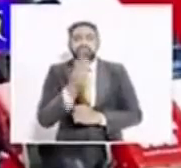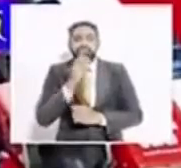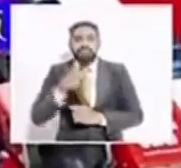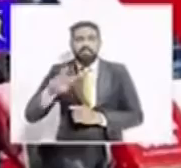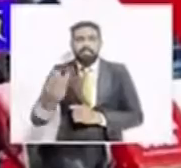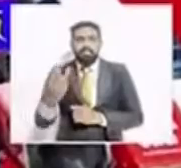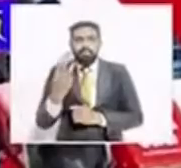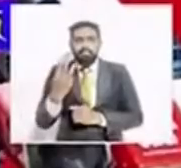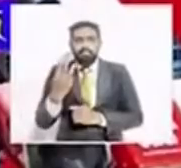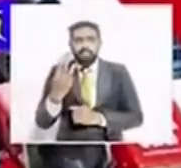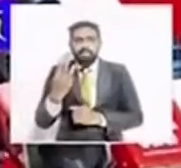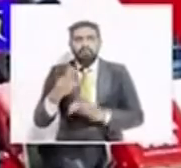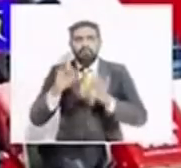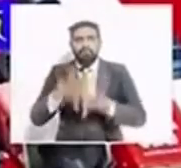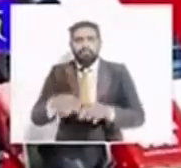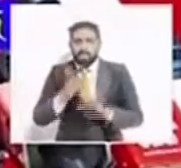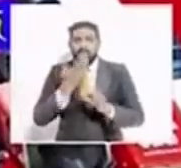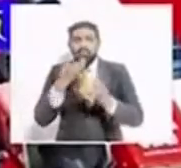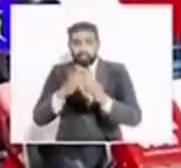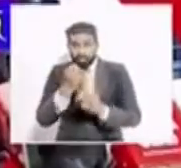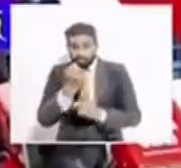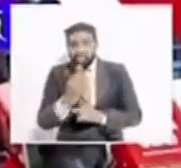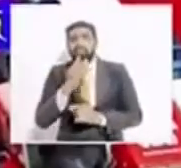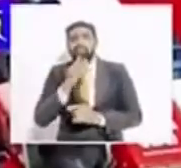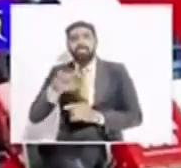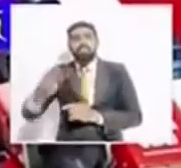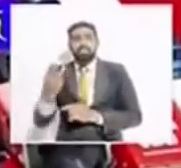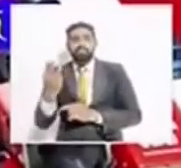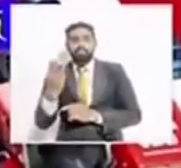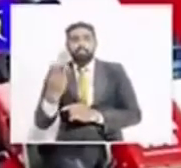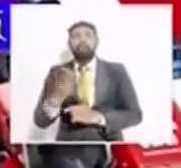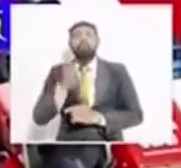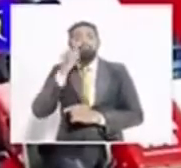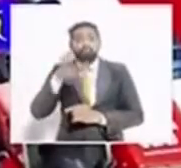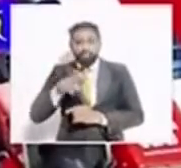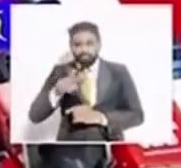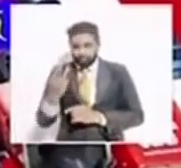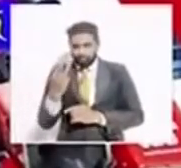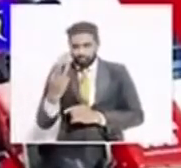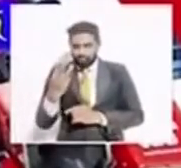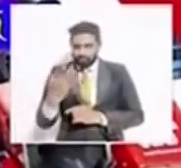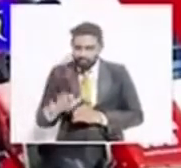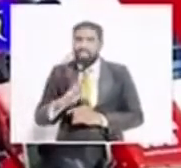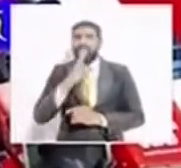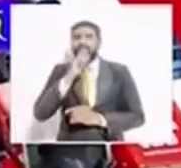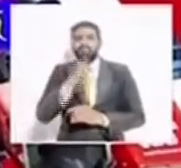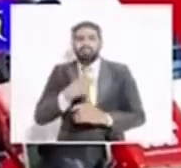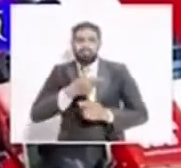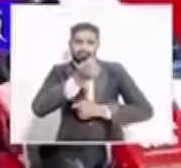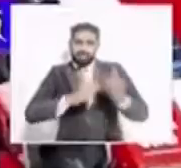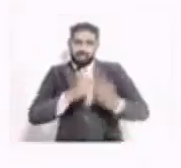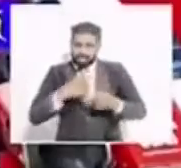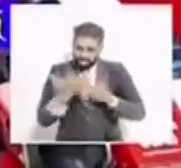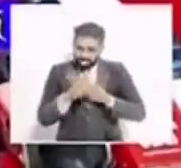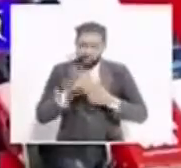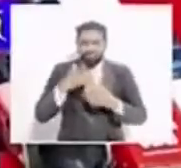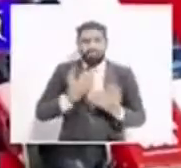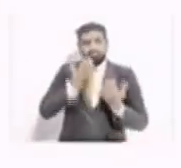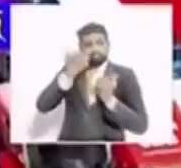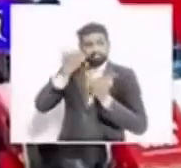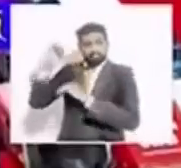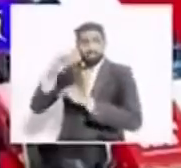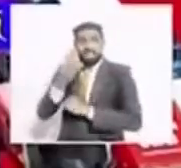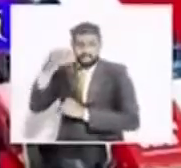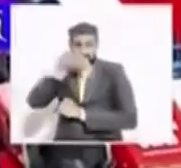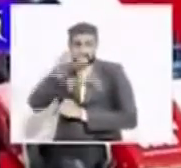and then these businessmen converted their dollar income at 250 rupees. Some businessmen earned billions from these conversions. They allow